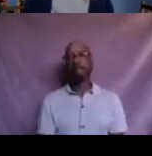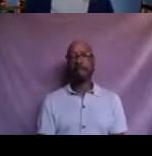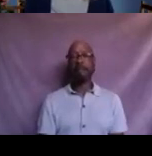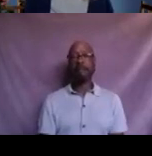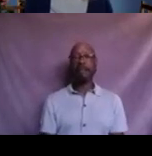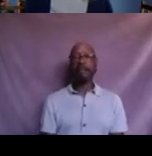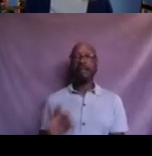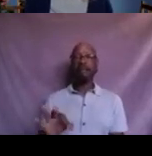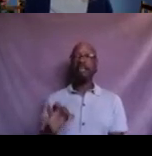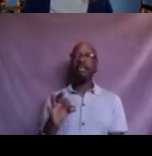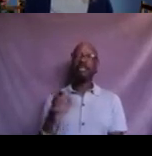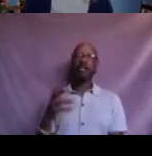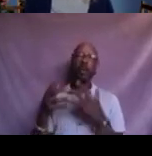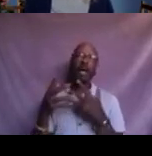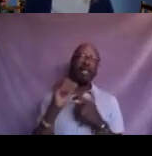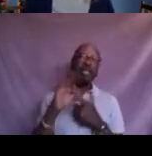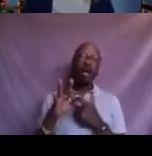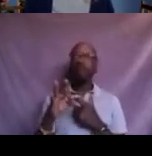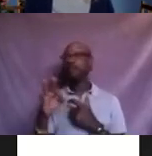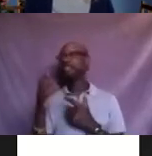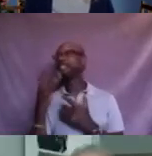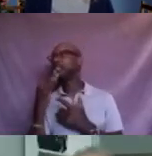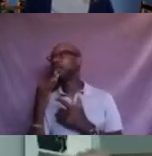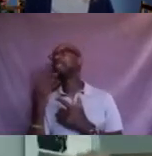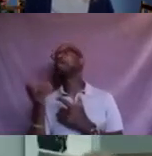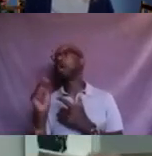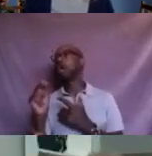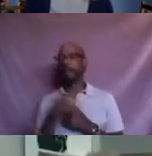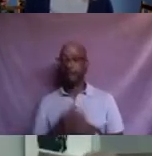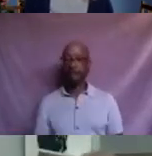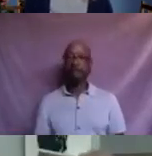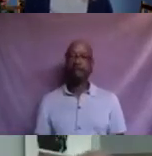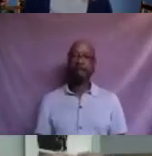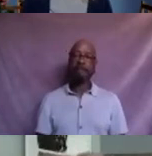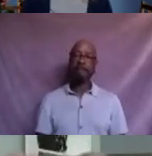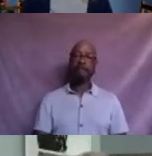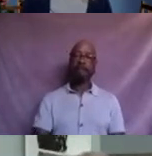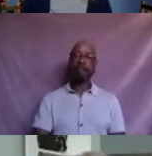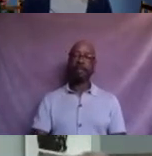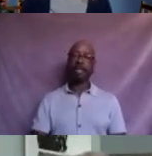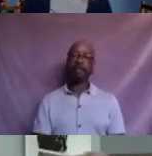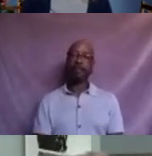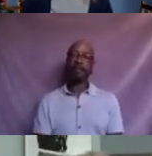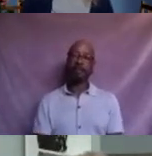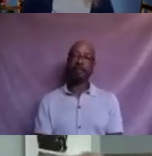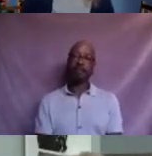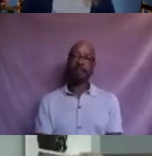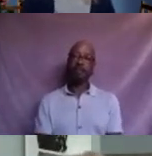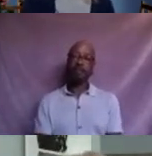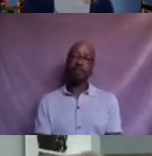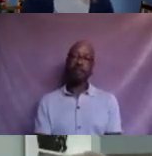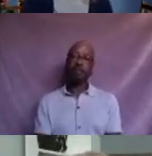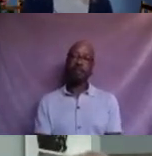it's off. So you can see the one above it is gray. Again, on my slide deck, I'm on slide 13. The one above it is gray, and